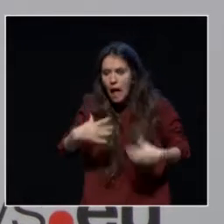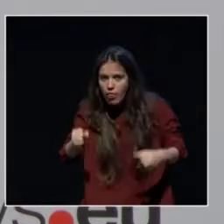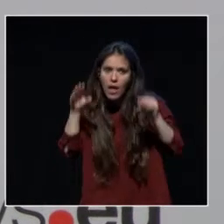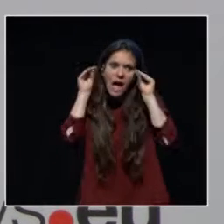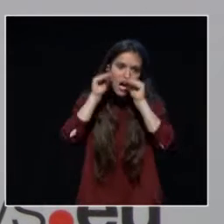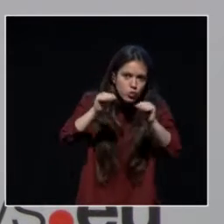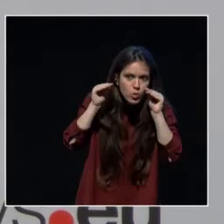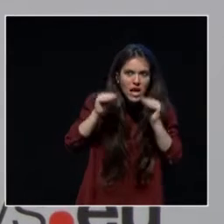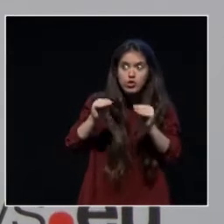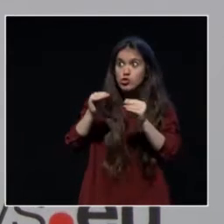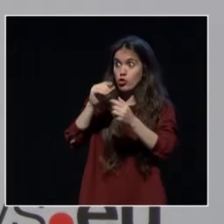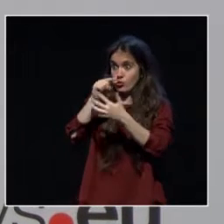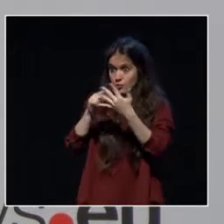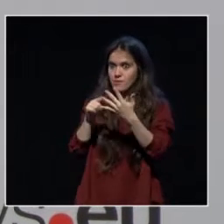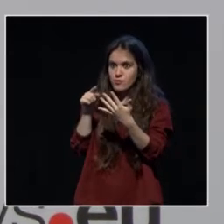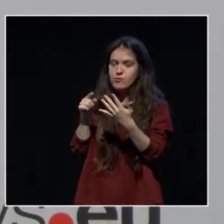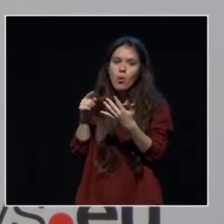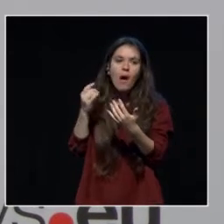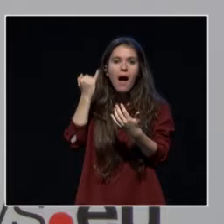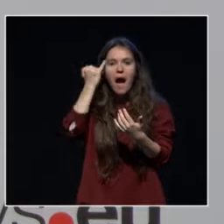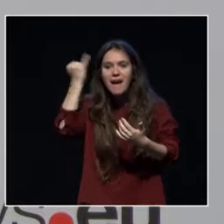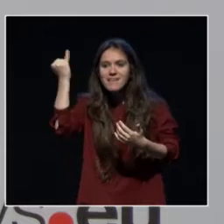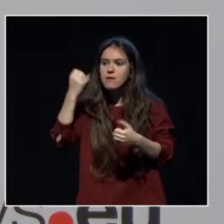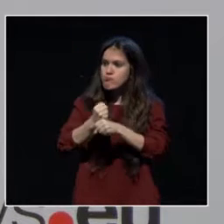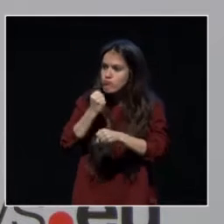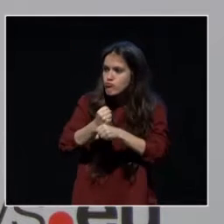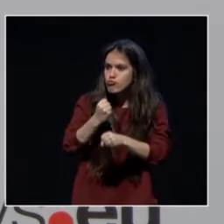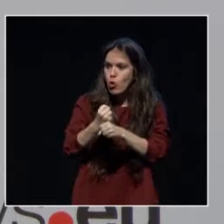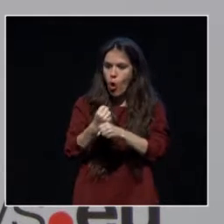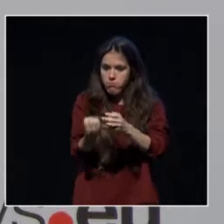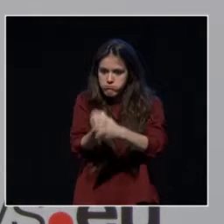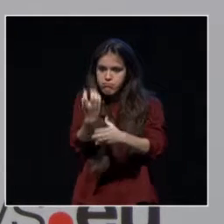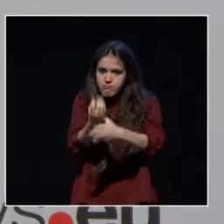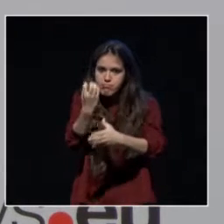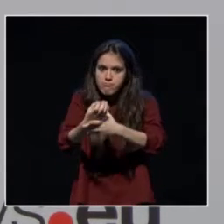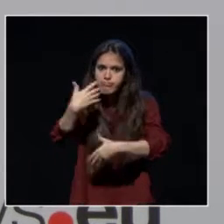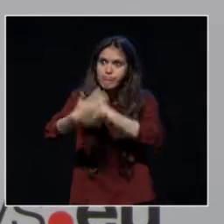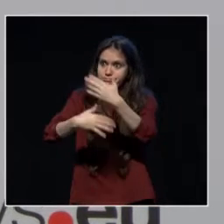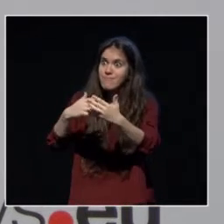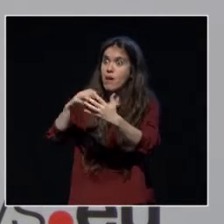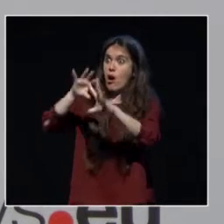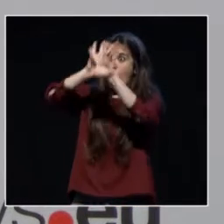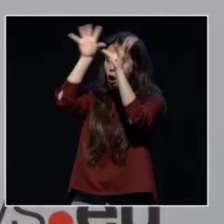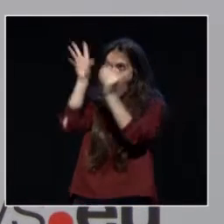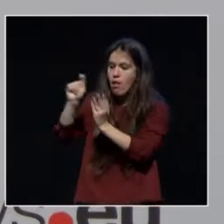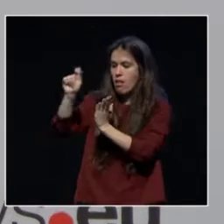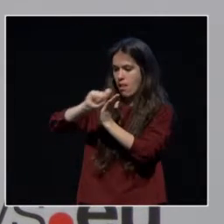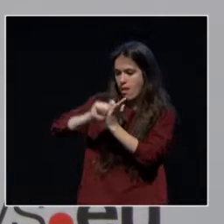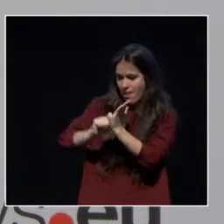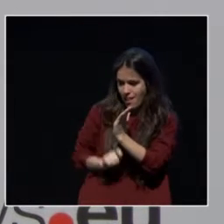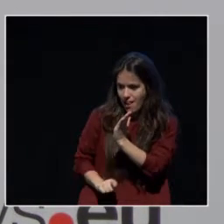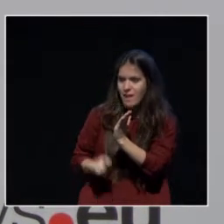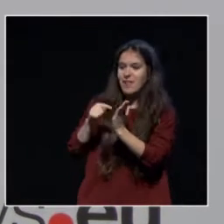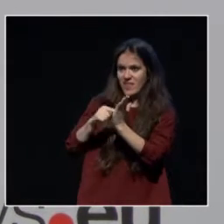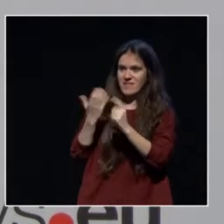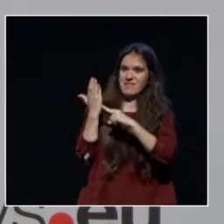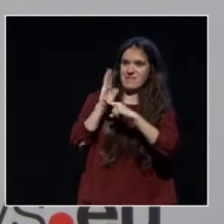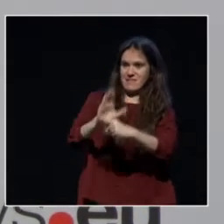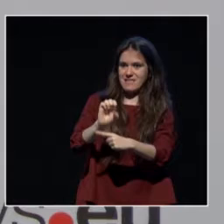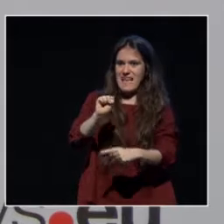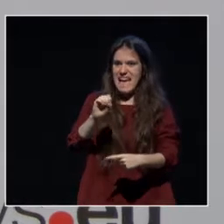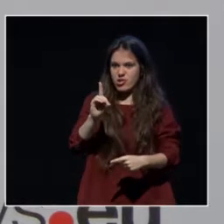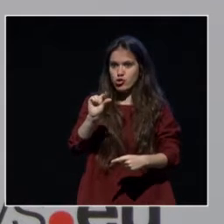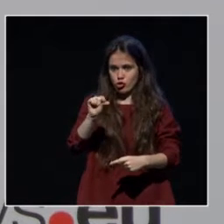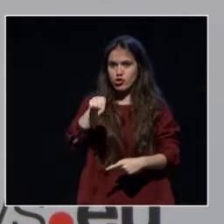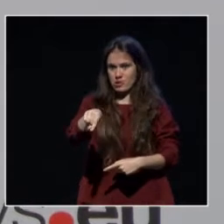the ideas of job creation for the vast population of young people in the world. That's